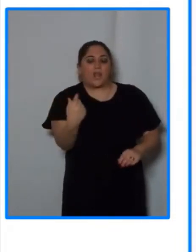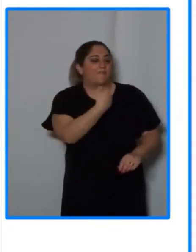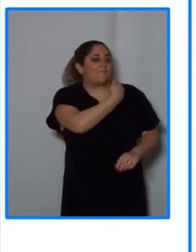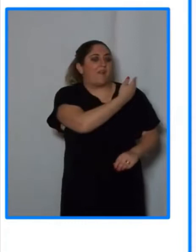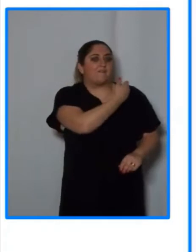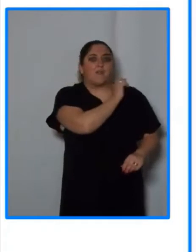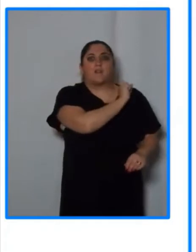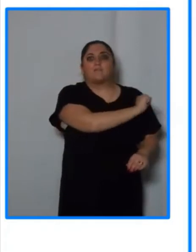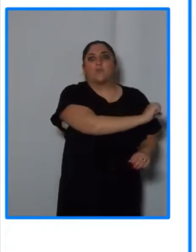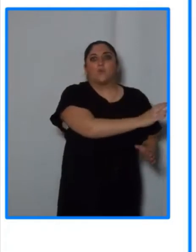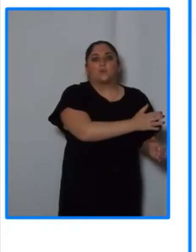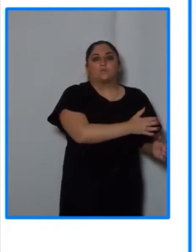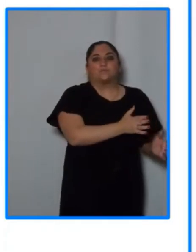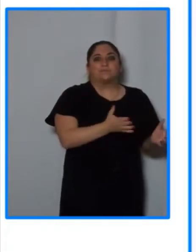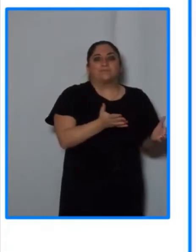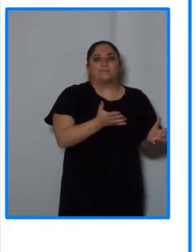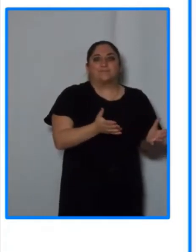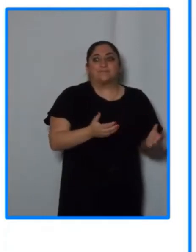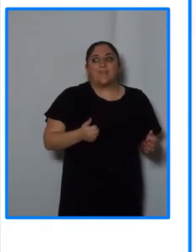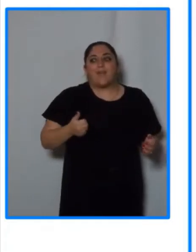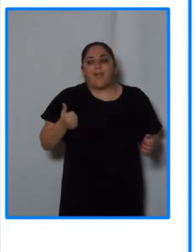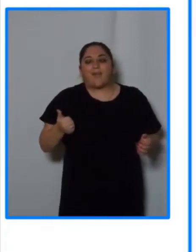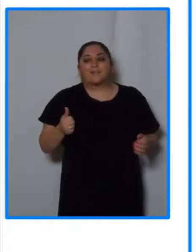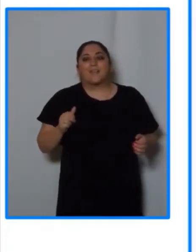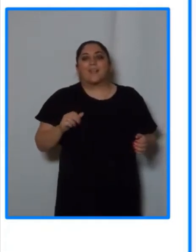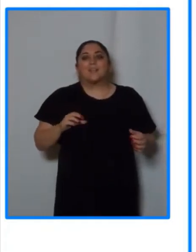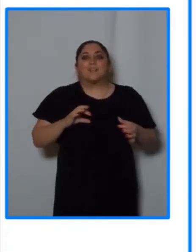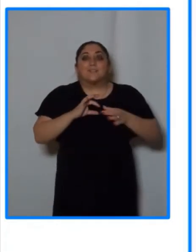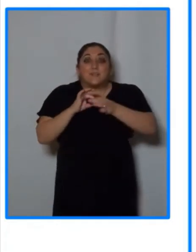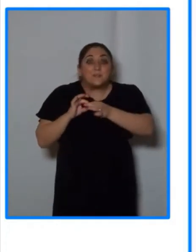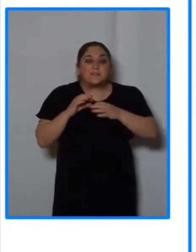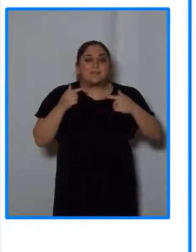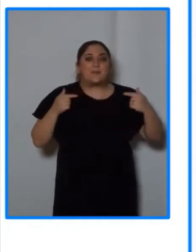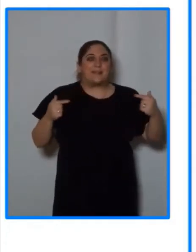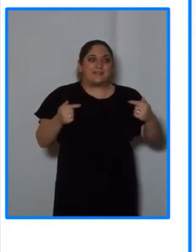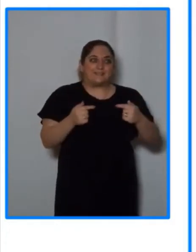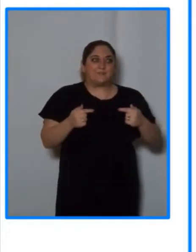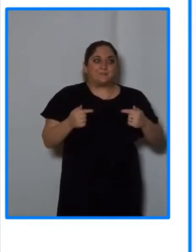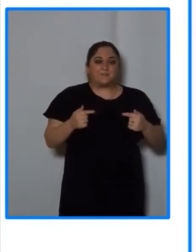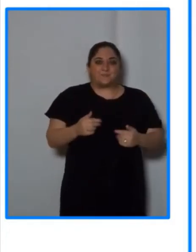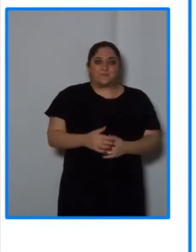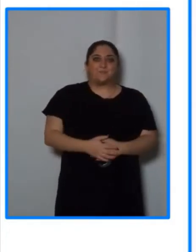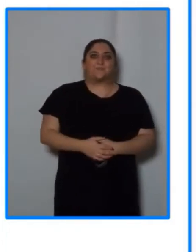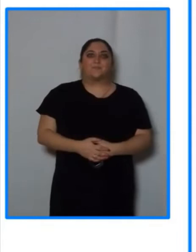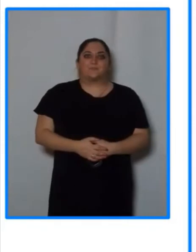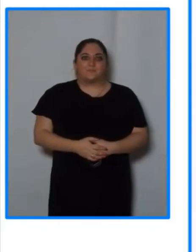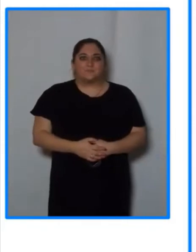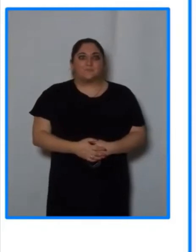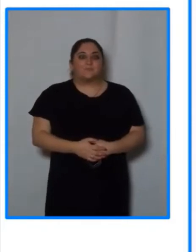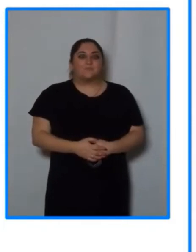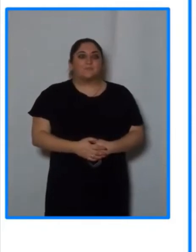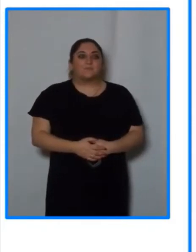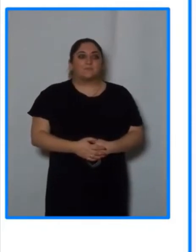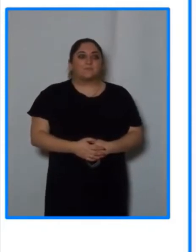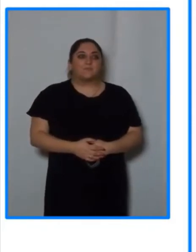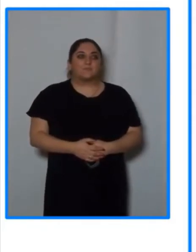general inclusion and accessibility of products, but as well, people's knowledge level.